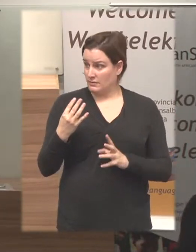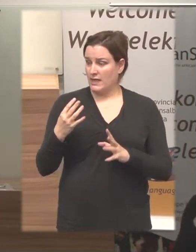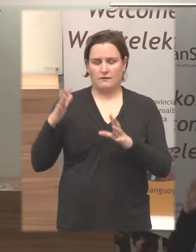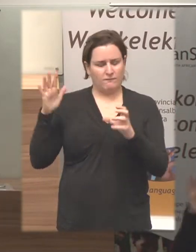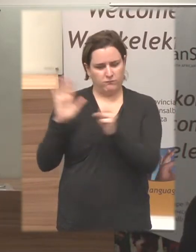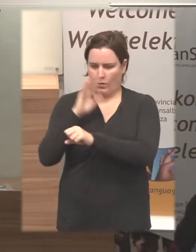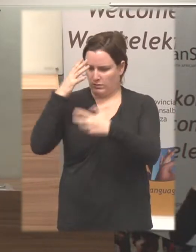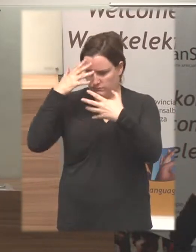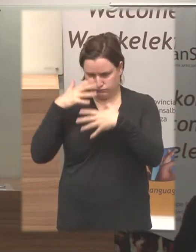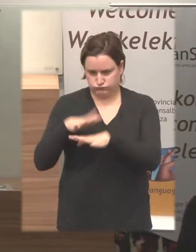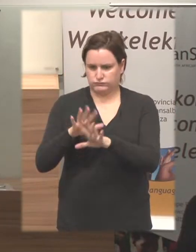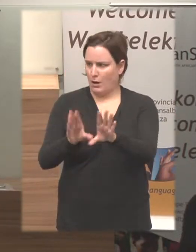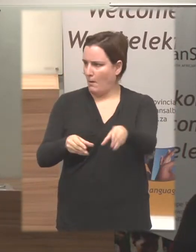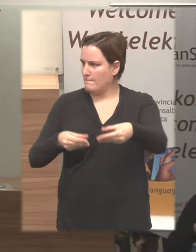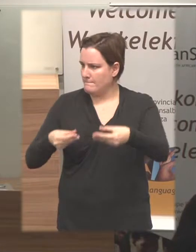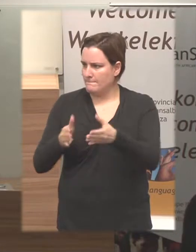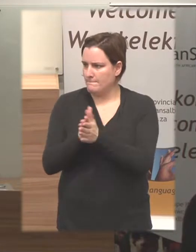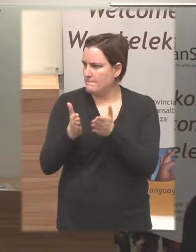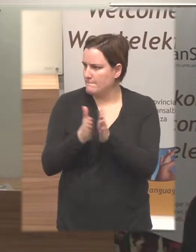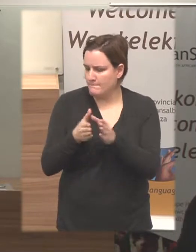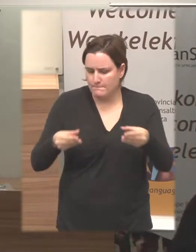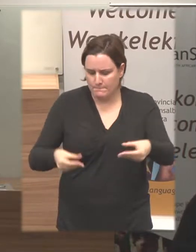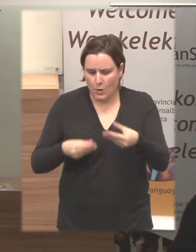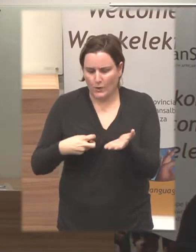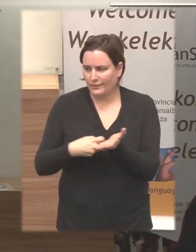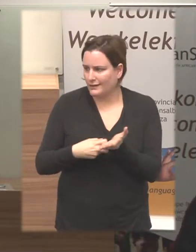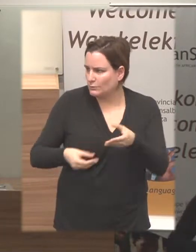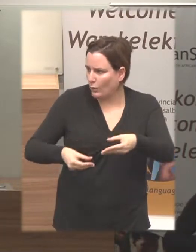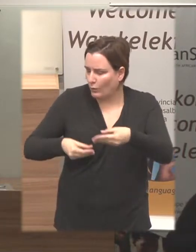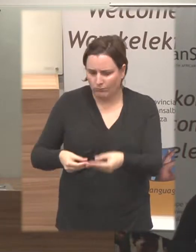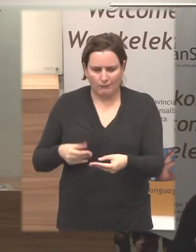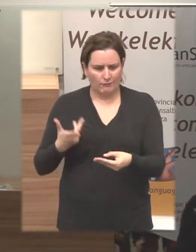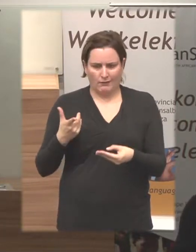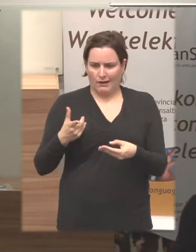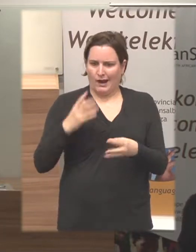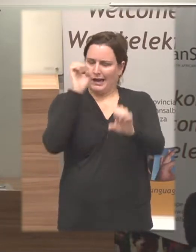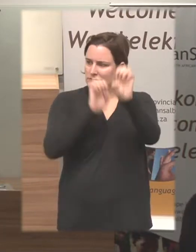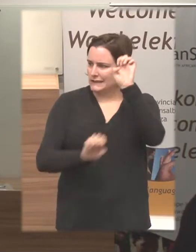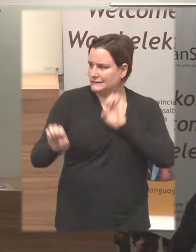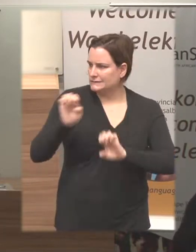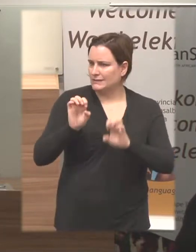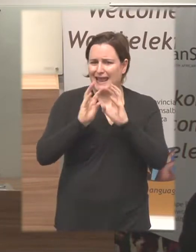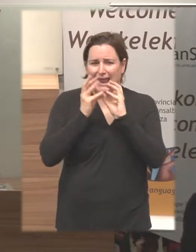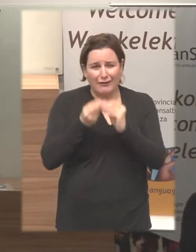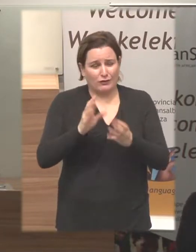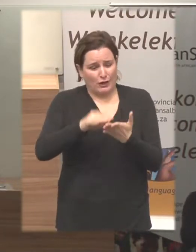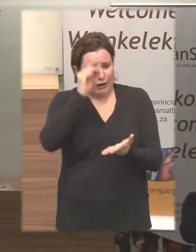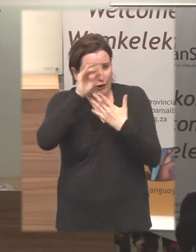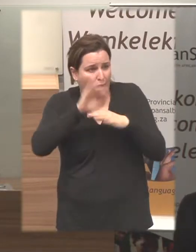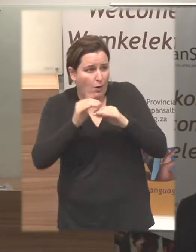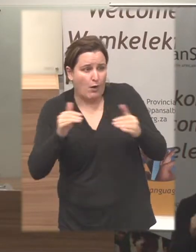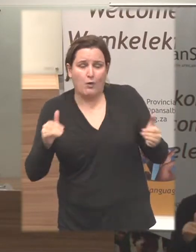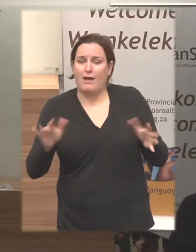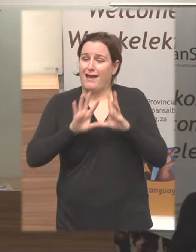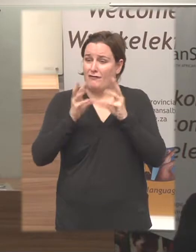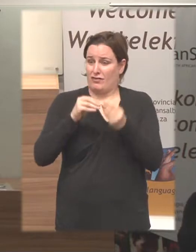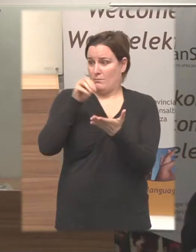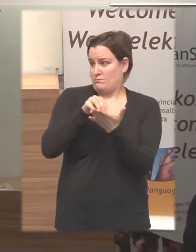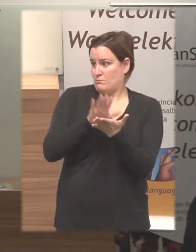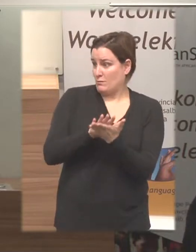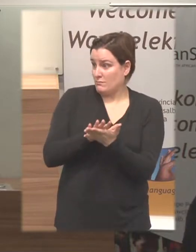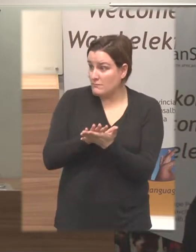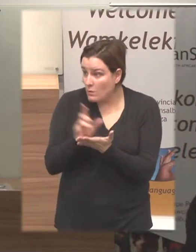where every single textbook, every single assessment, all learning materials, and all teaching and learning is supposed to happen